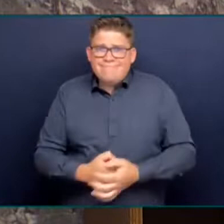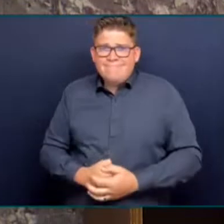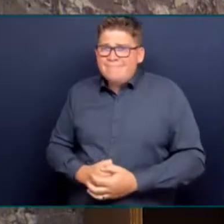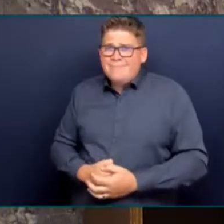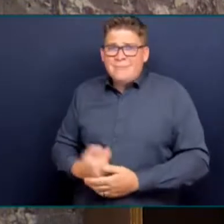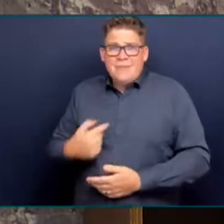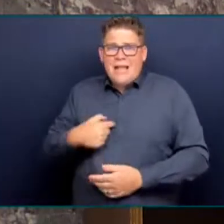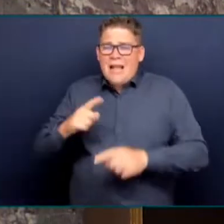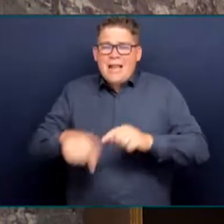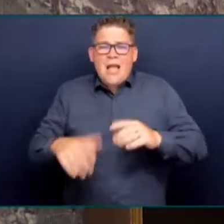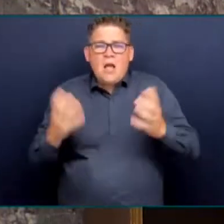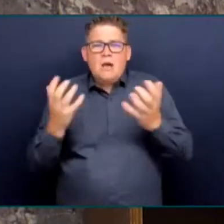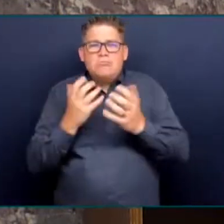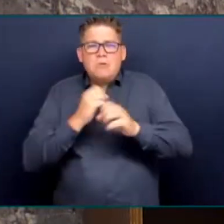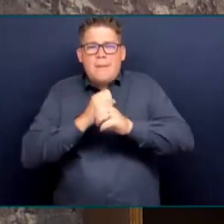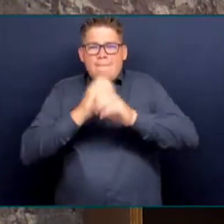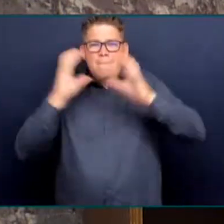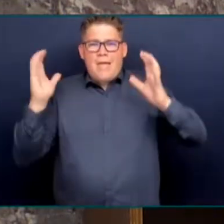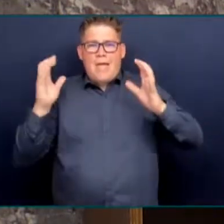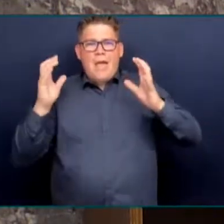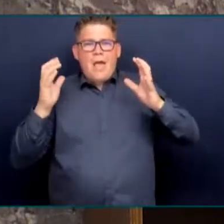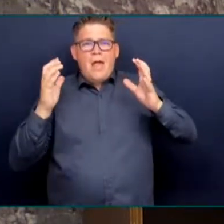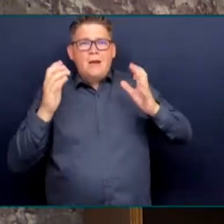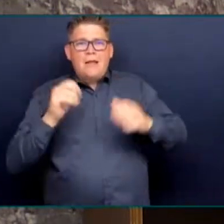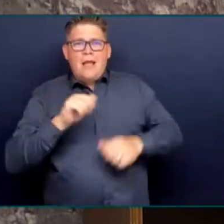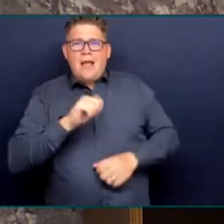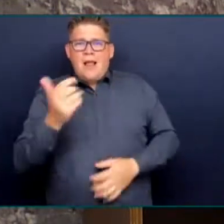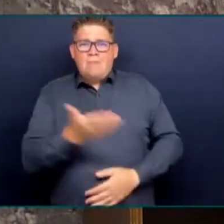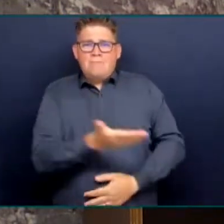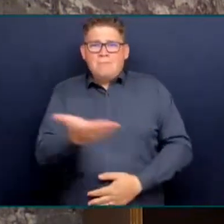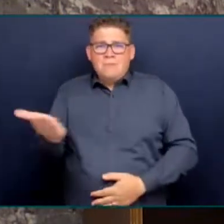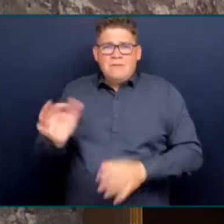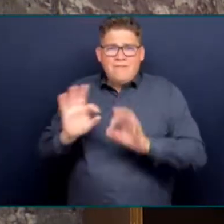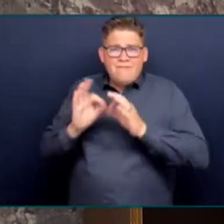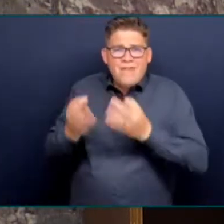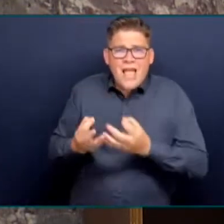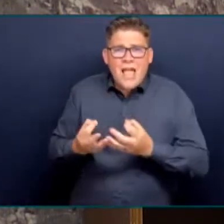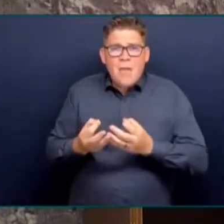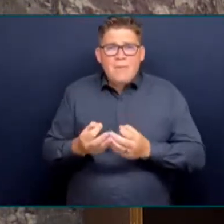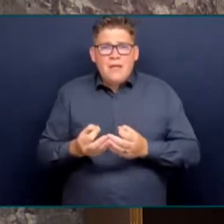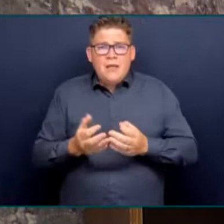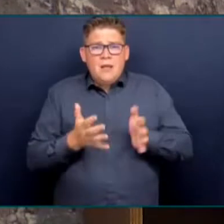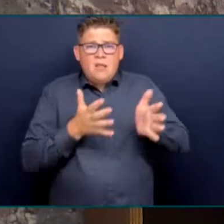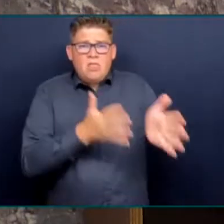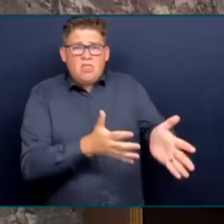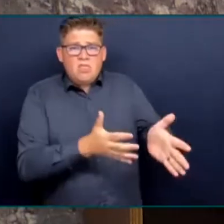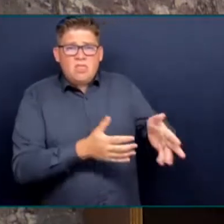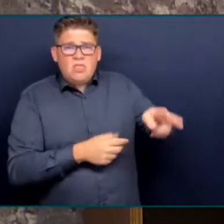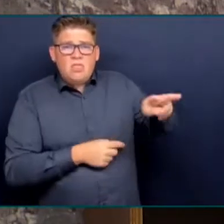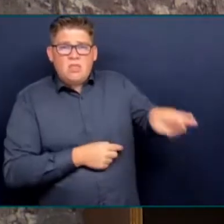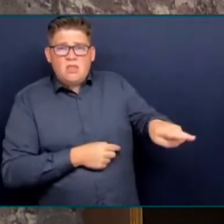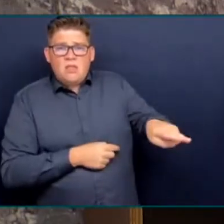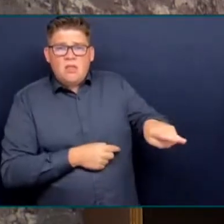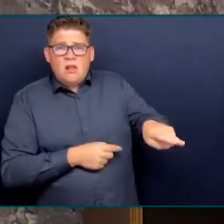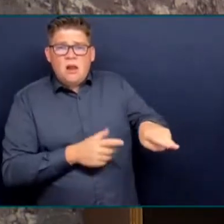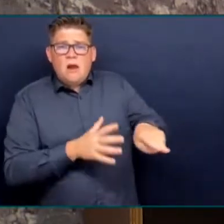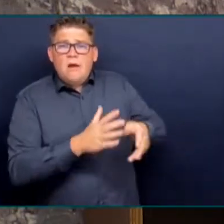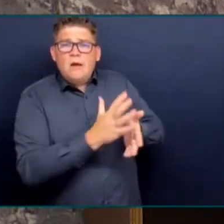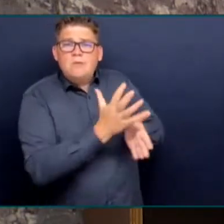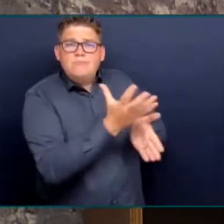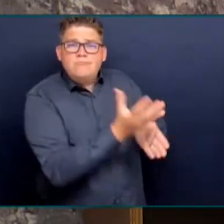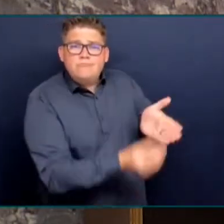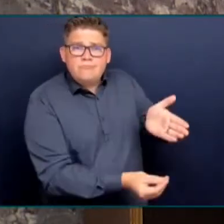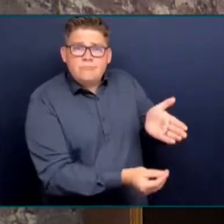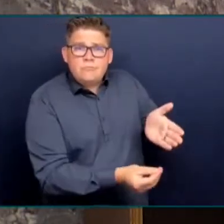an overcrowded waiting room should ever be considered significant care. This province deserves